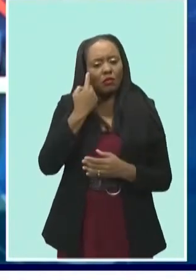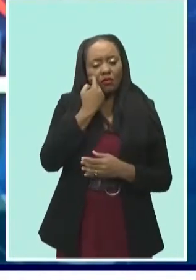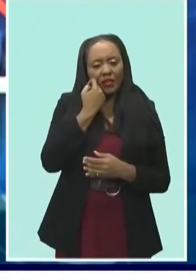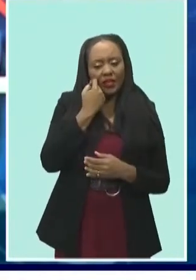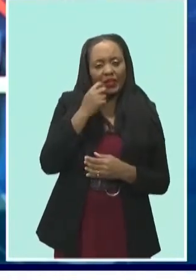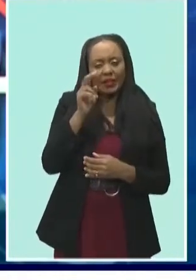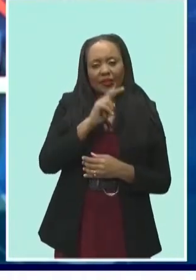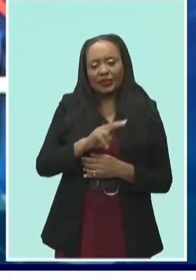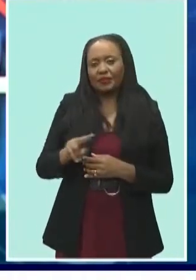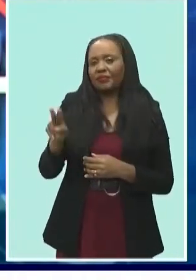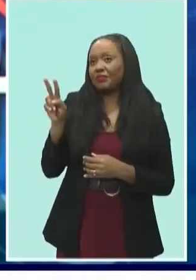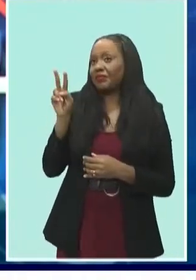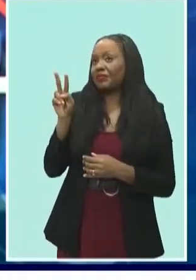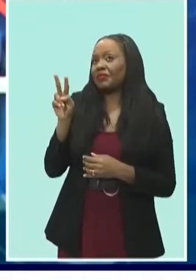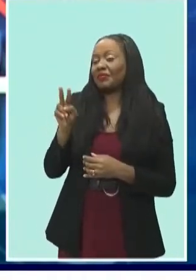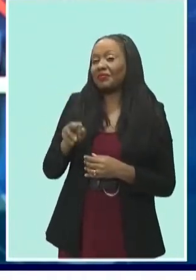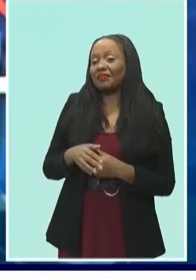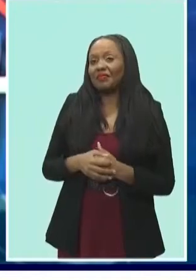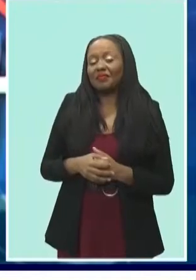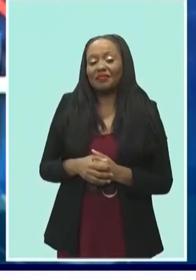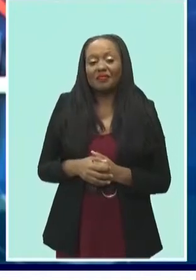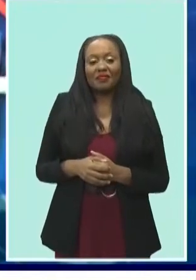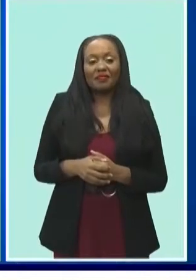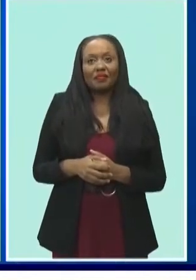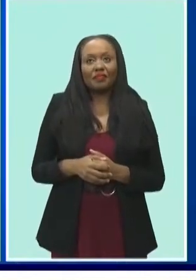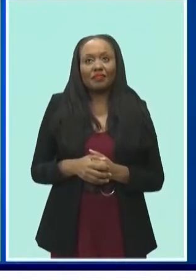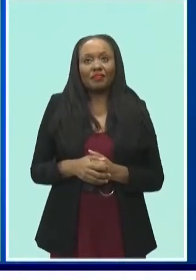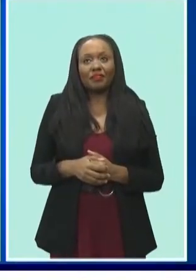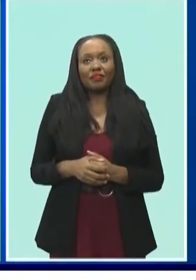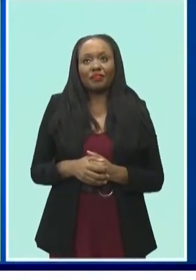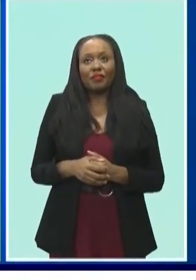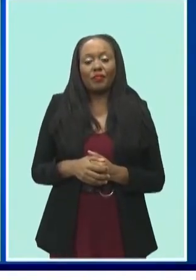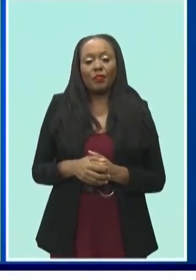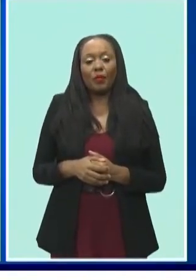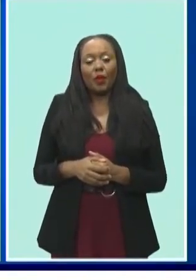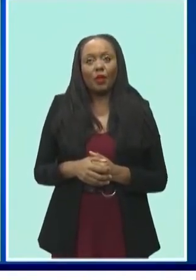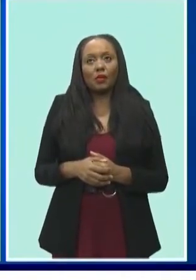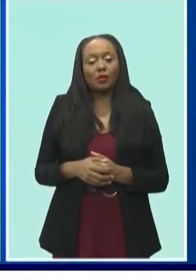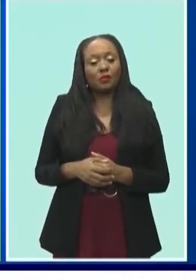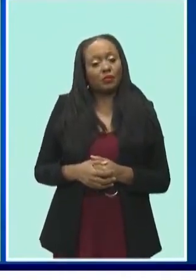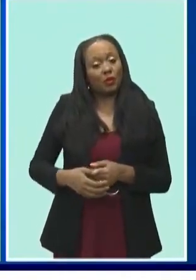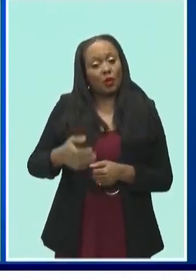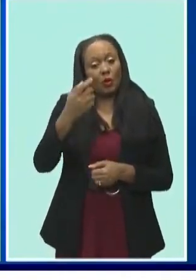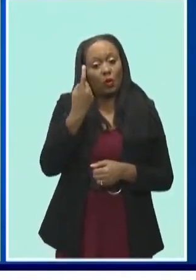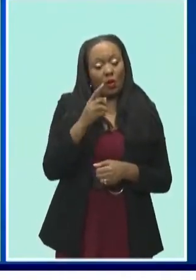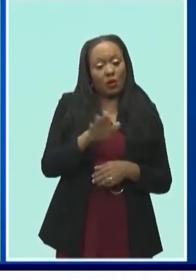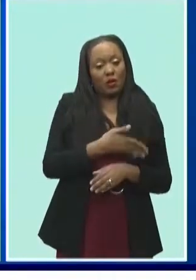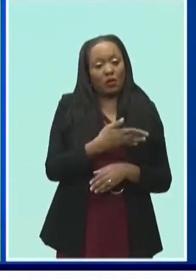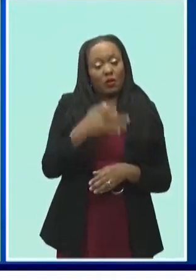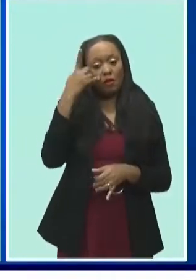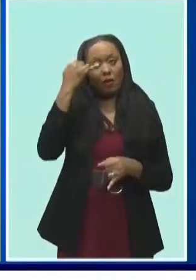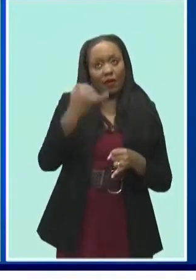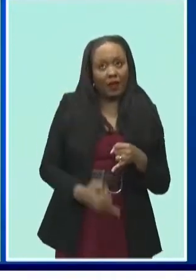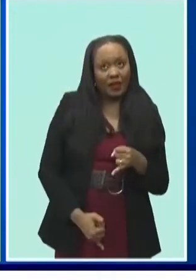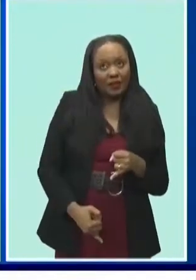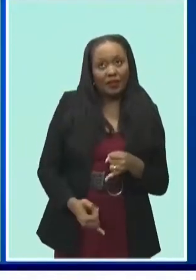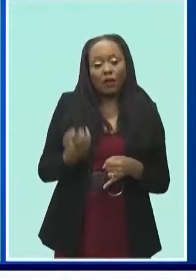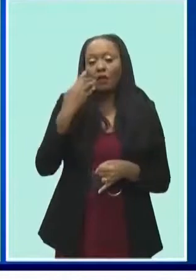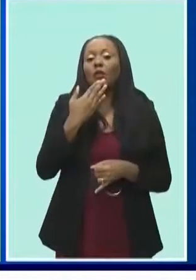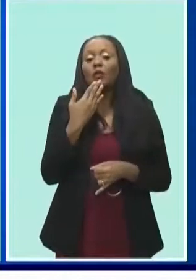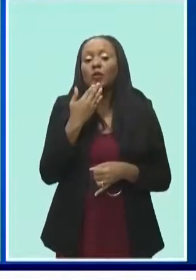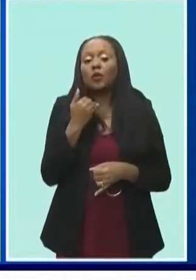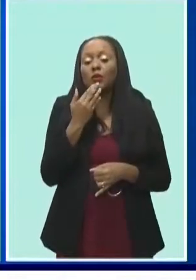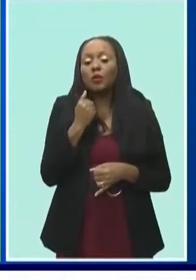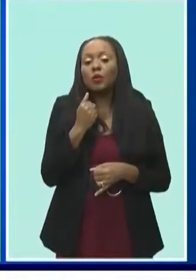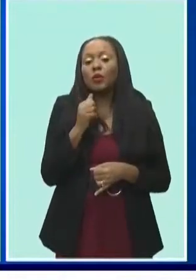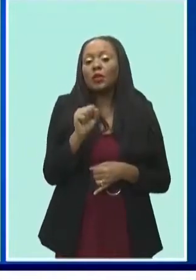Sharika Griffith tells us more. One song on finals night and the return of a single competition for the sweet soca and